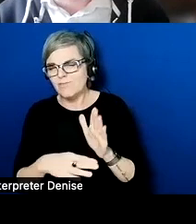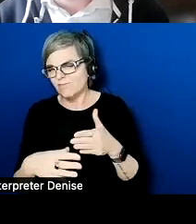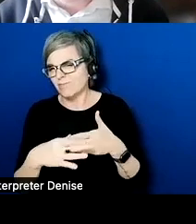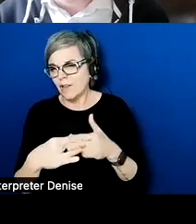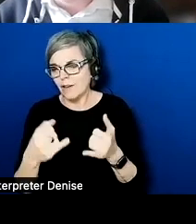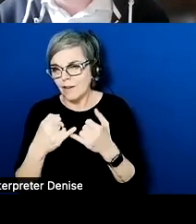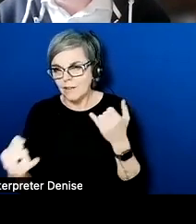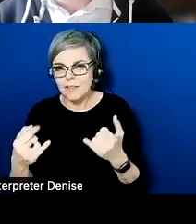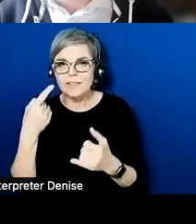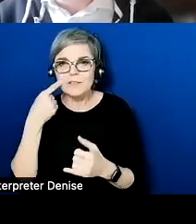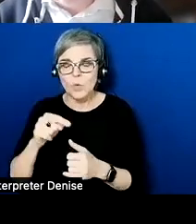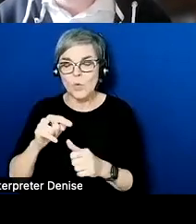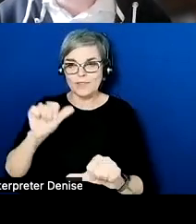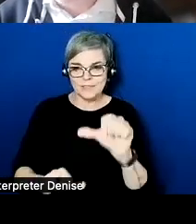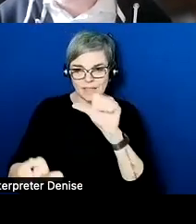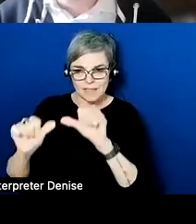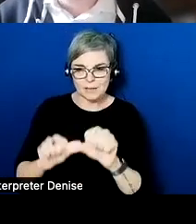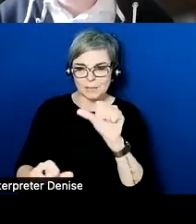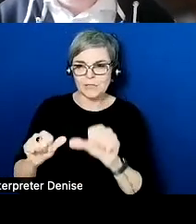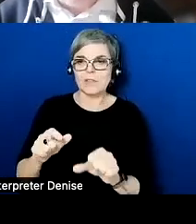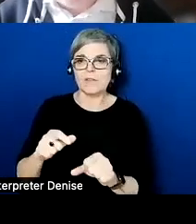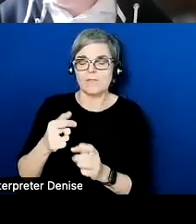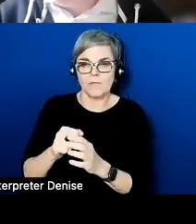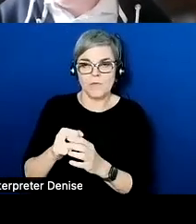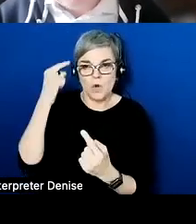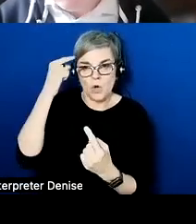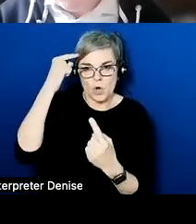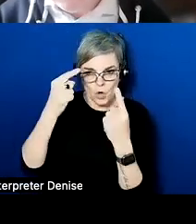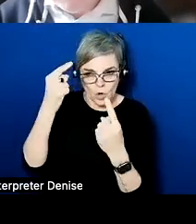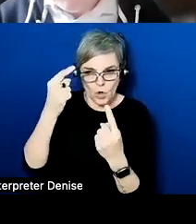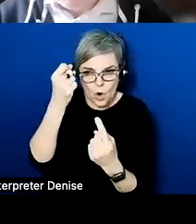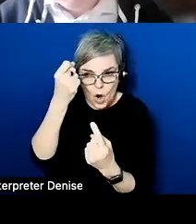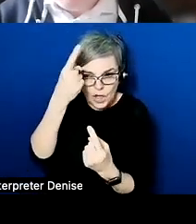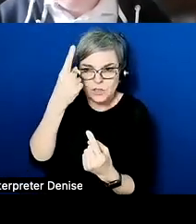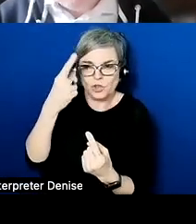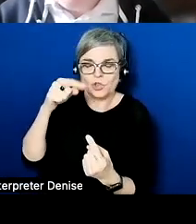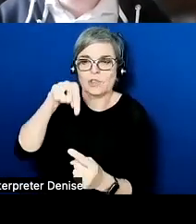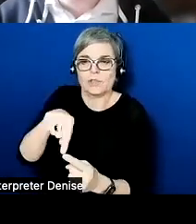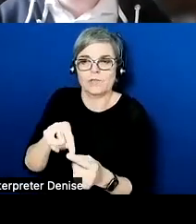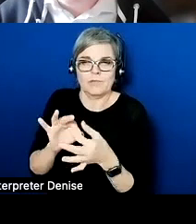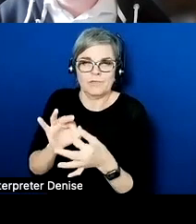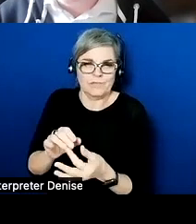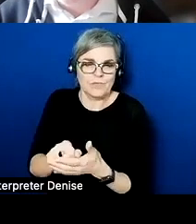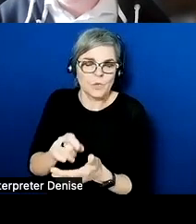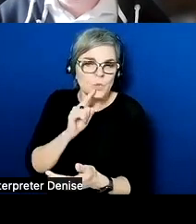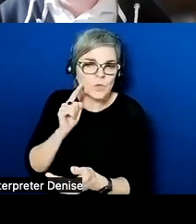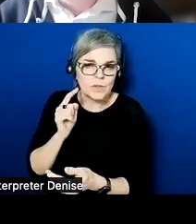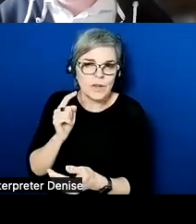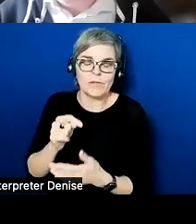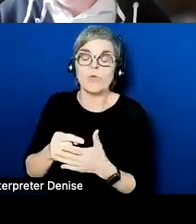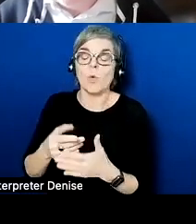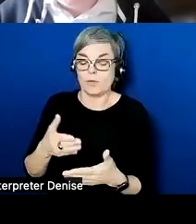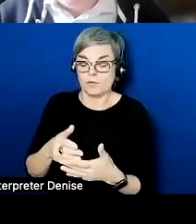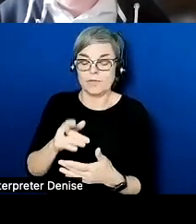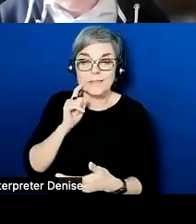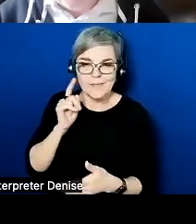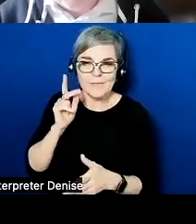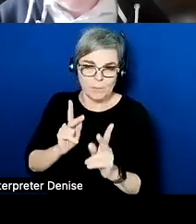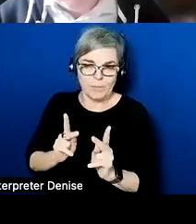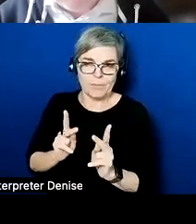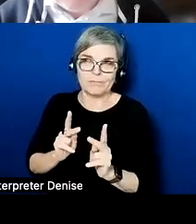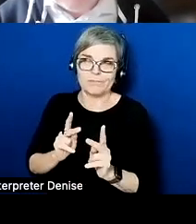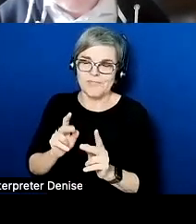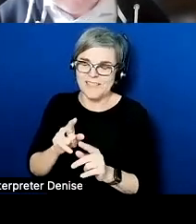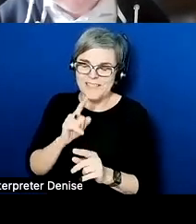Congenital Deafblindness. And both of these are freely available as PDFs to download from the Nordic